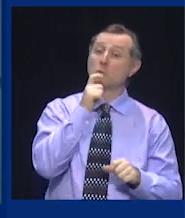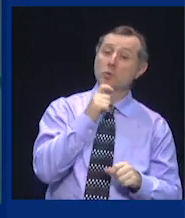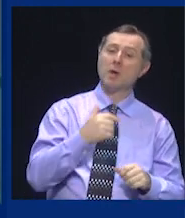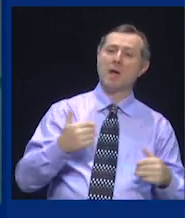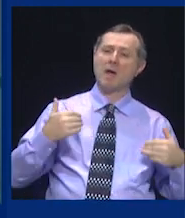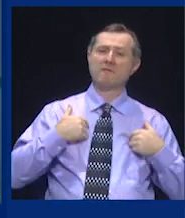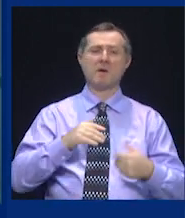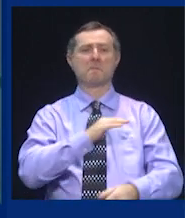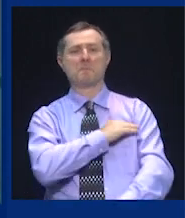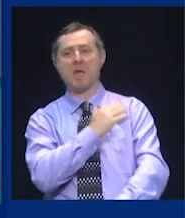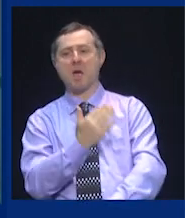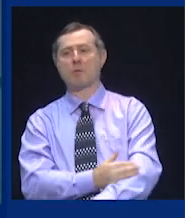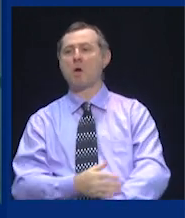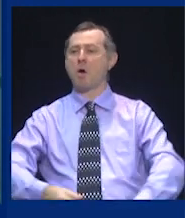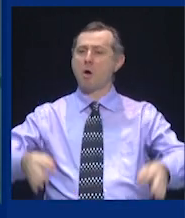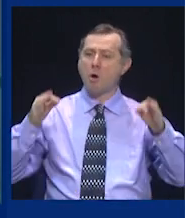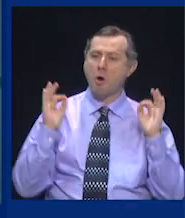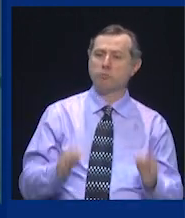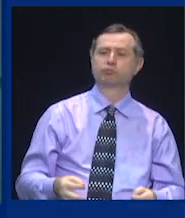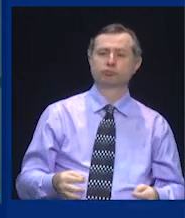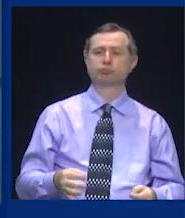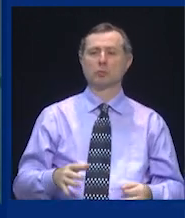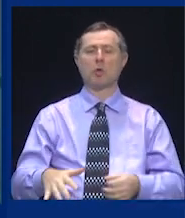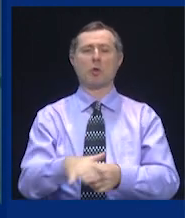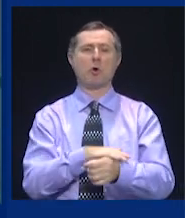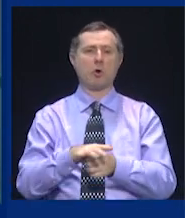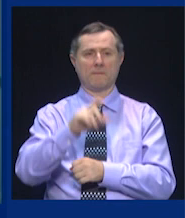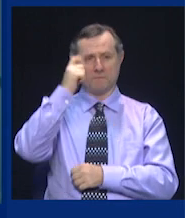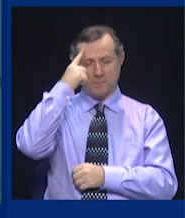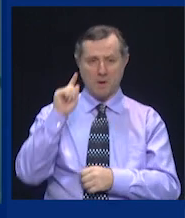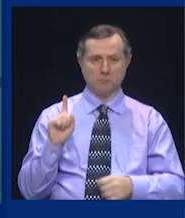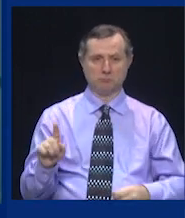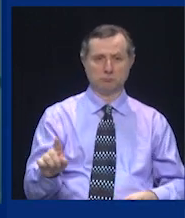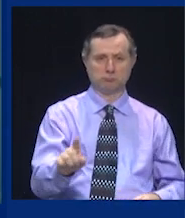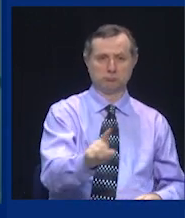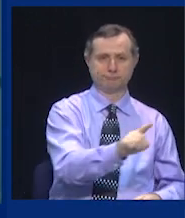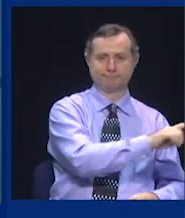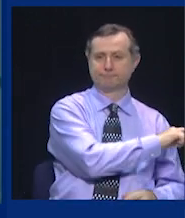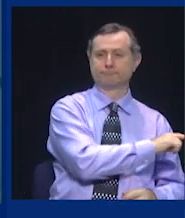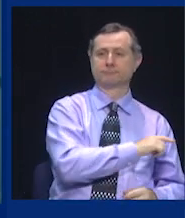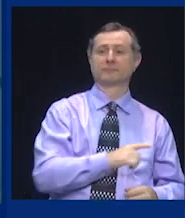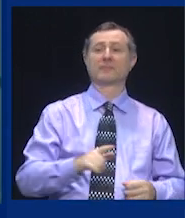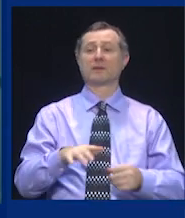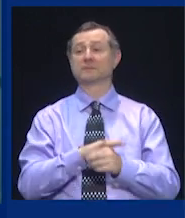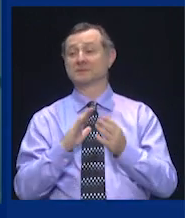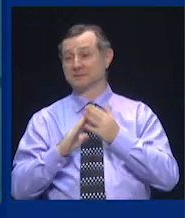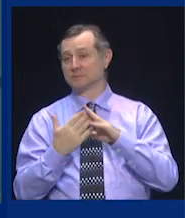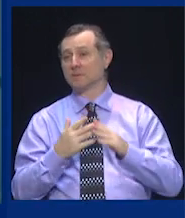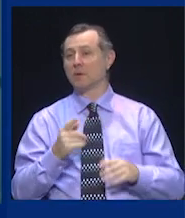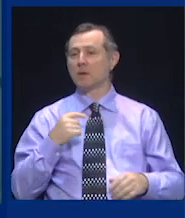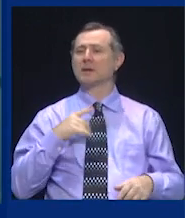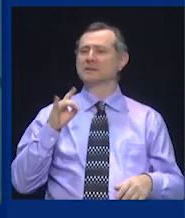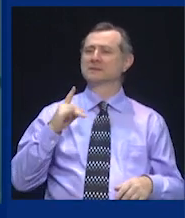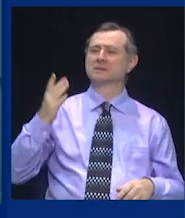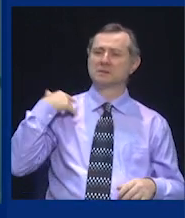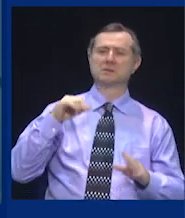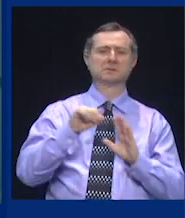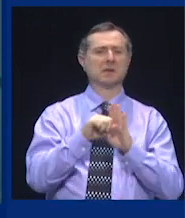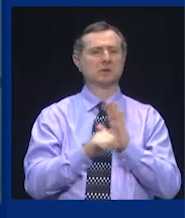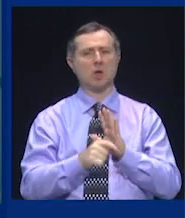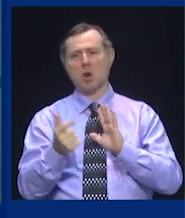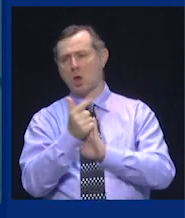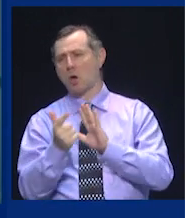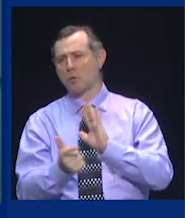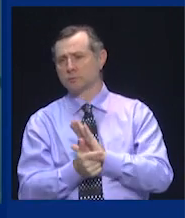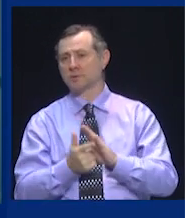you overcome the local governments is with a state law, which is what we did last time, if you remember. And that